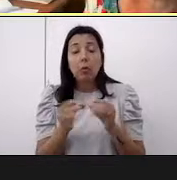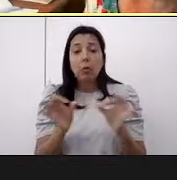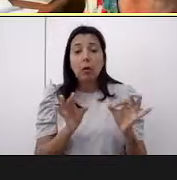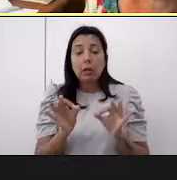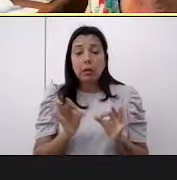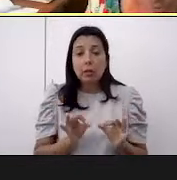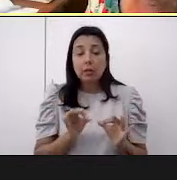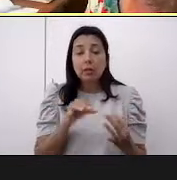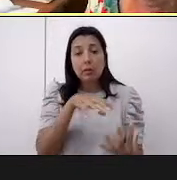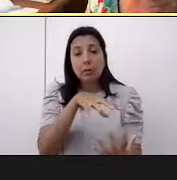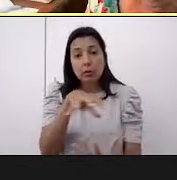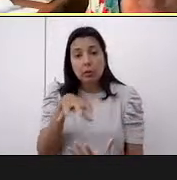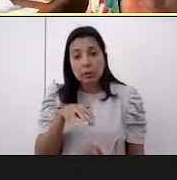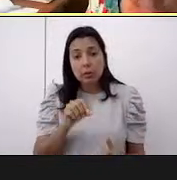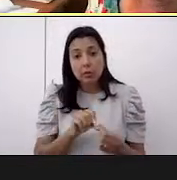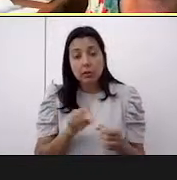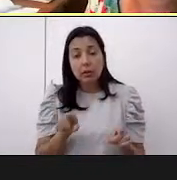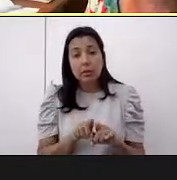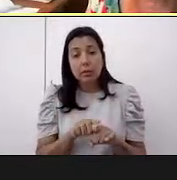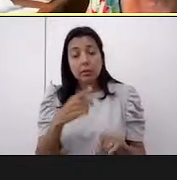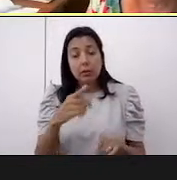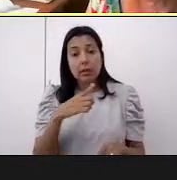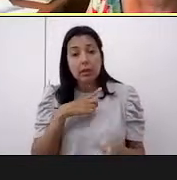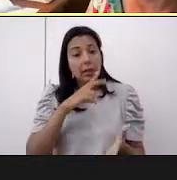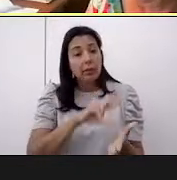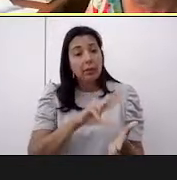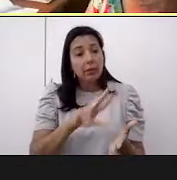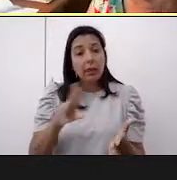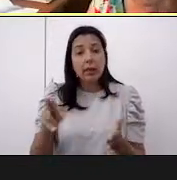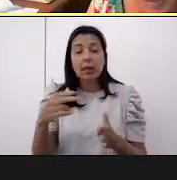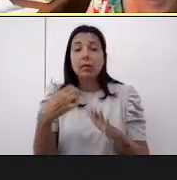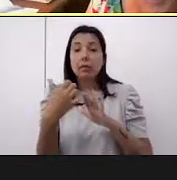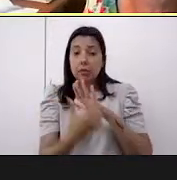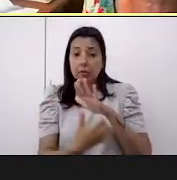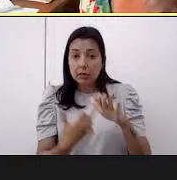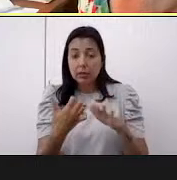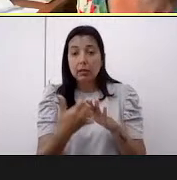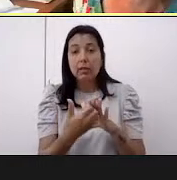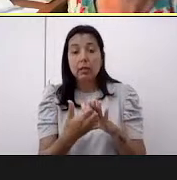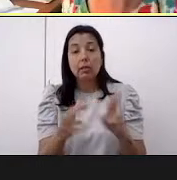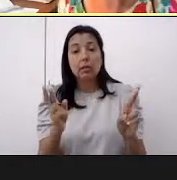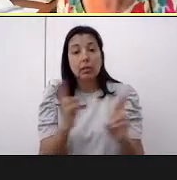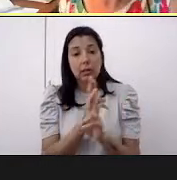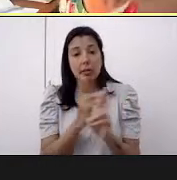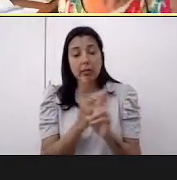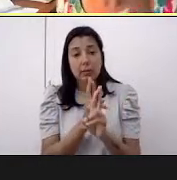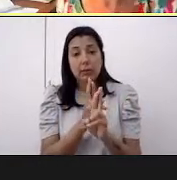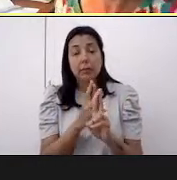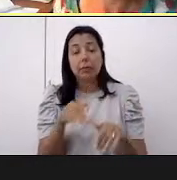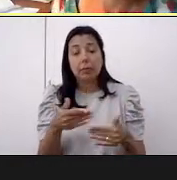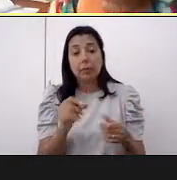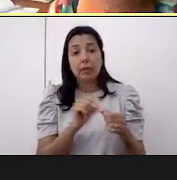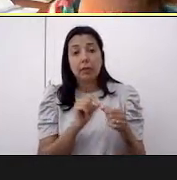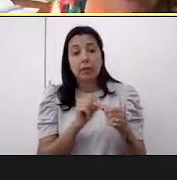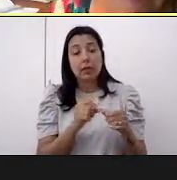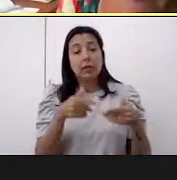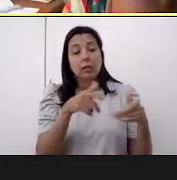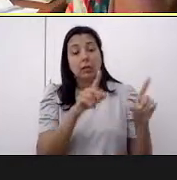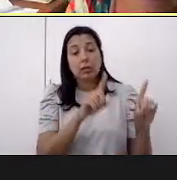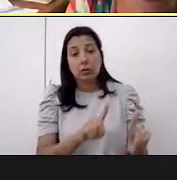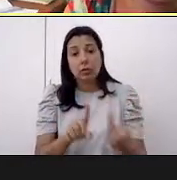different states interacting, bargaining among